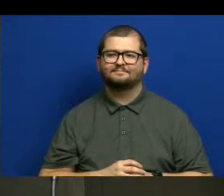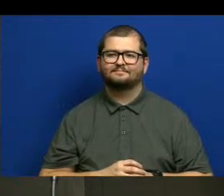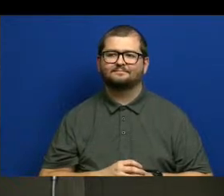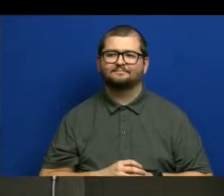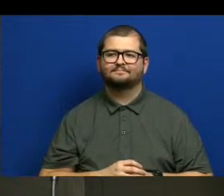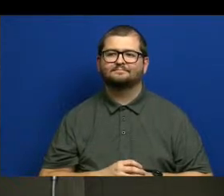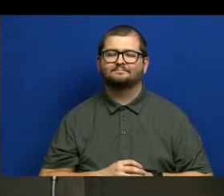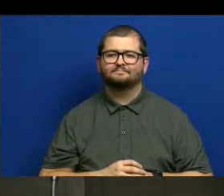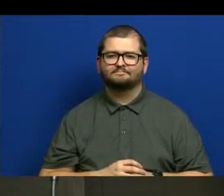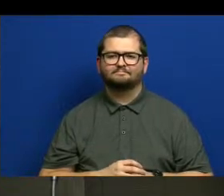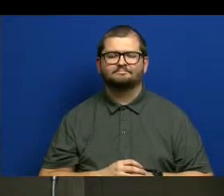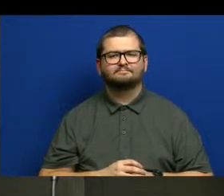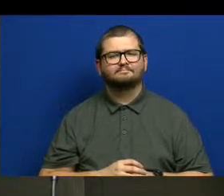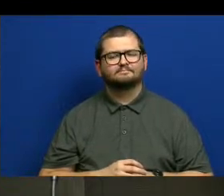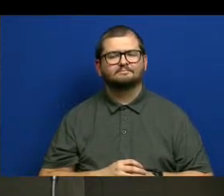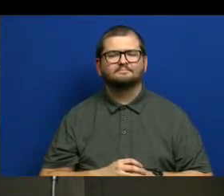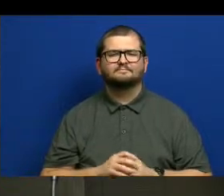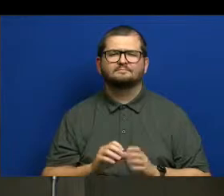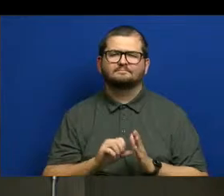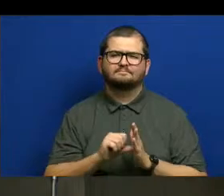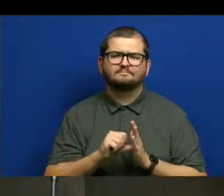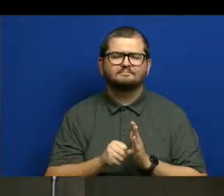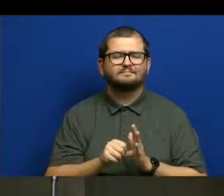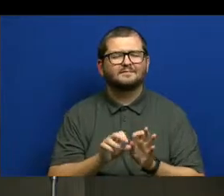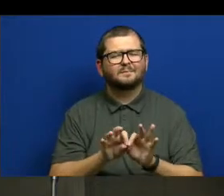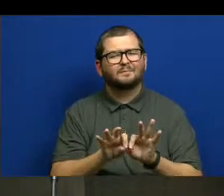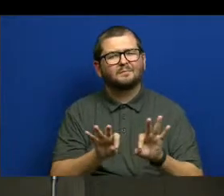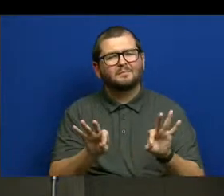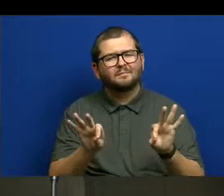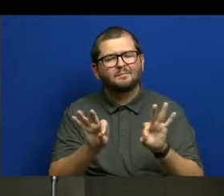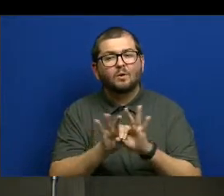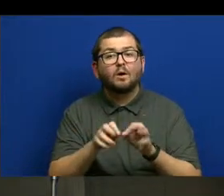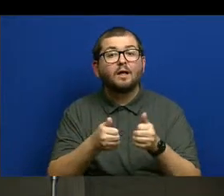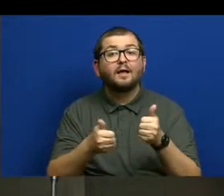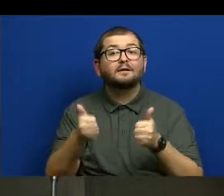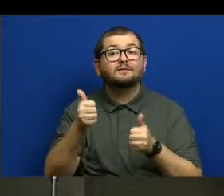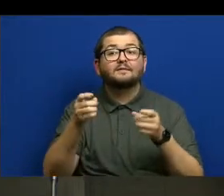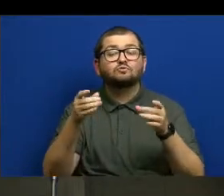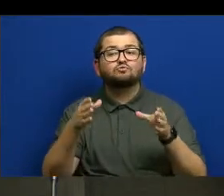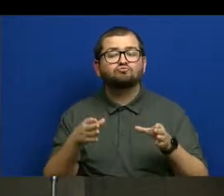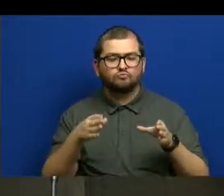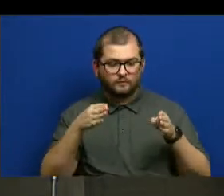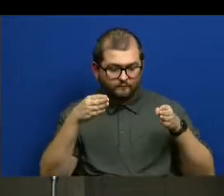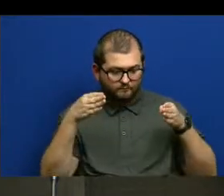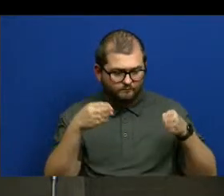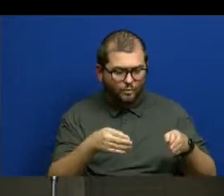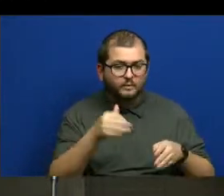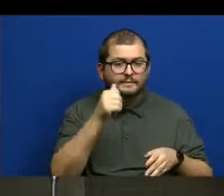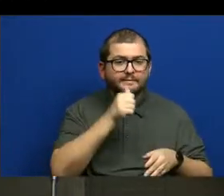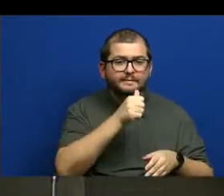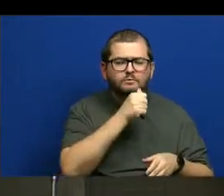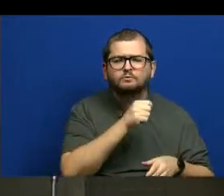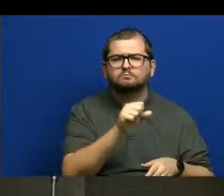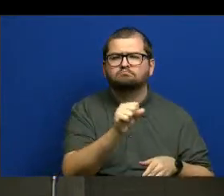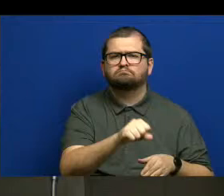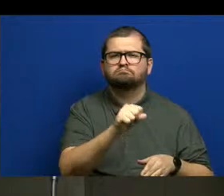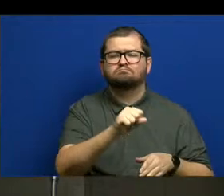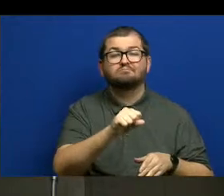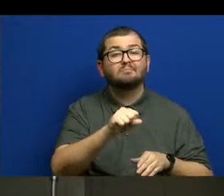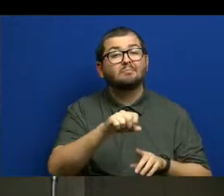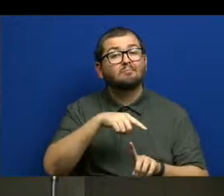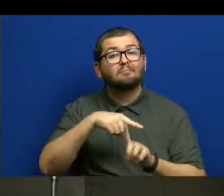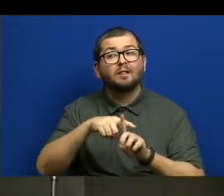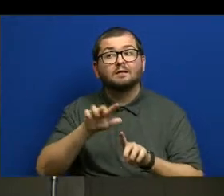I want to emphasize the importance of the executive director not just focusing on the state of Arizona, but things at the